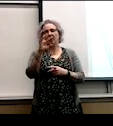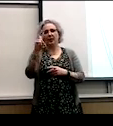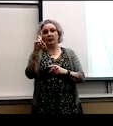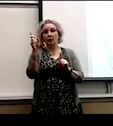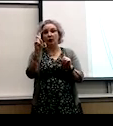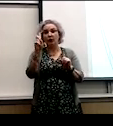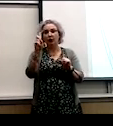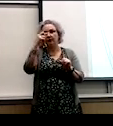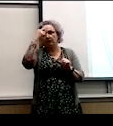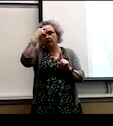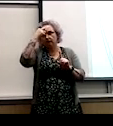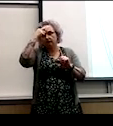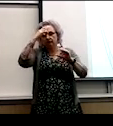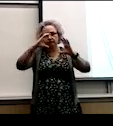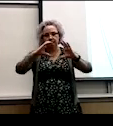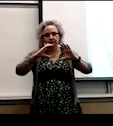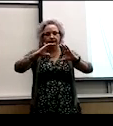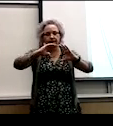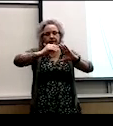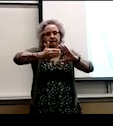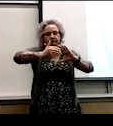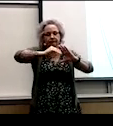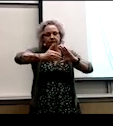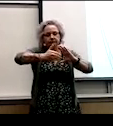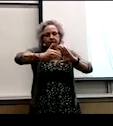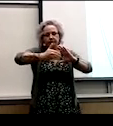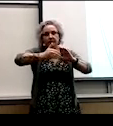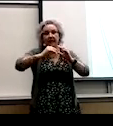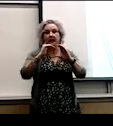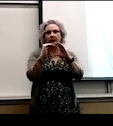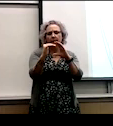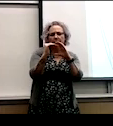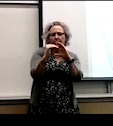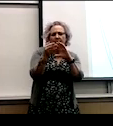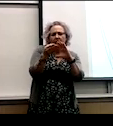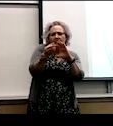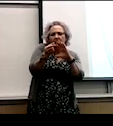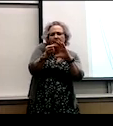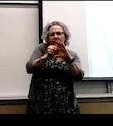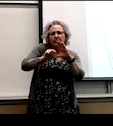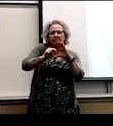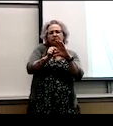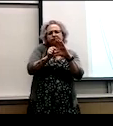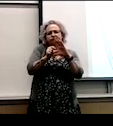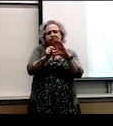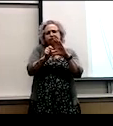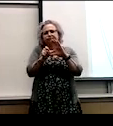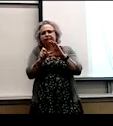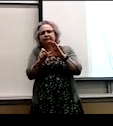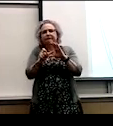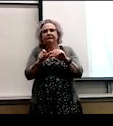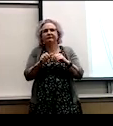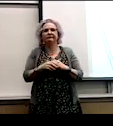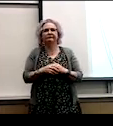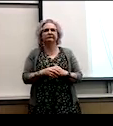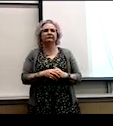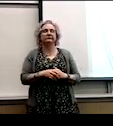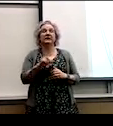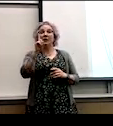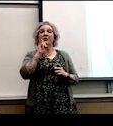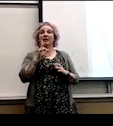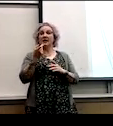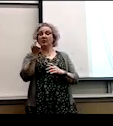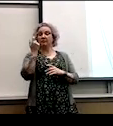I think in the United States, for people who have MCI, some insurance companies, if people have supplemental insurance